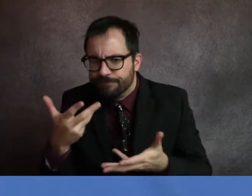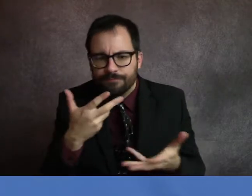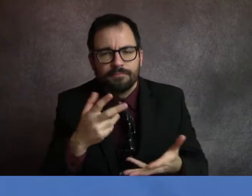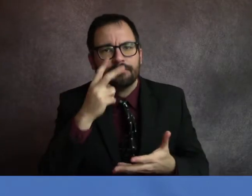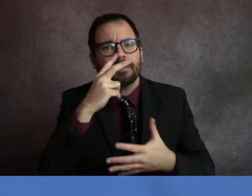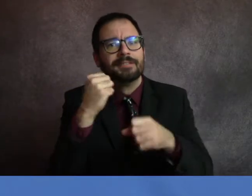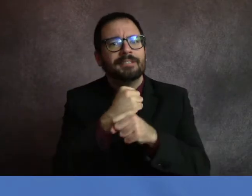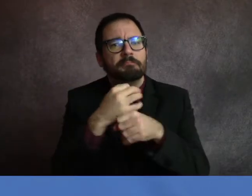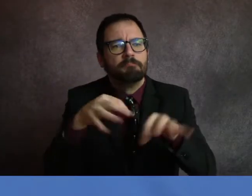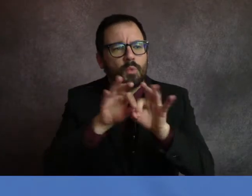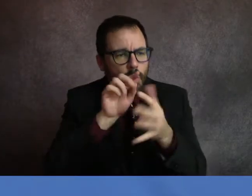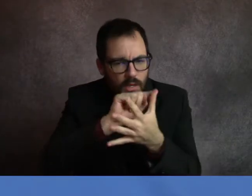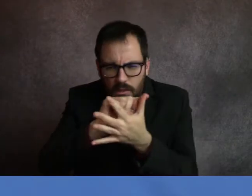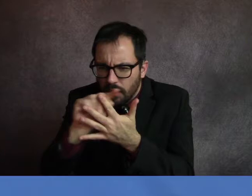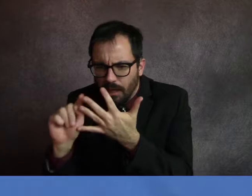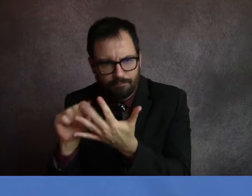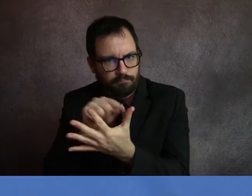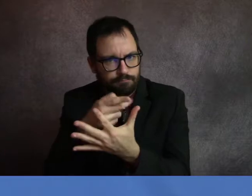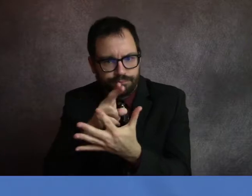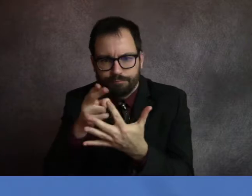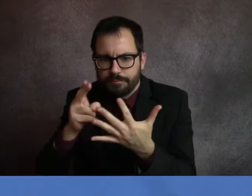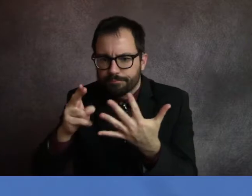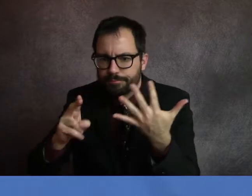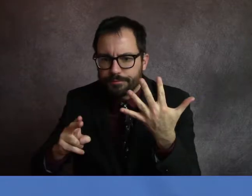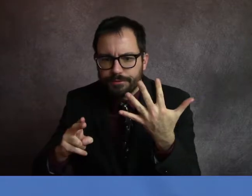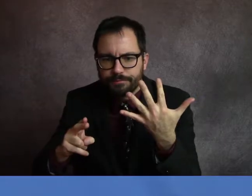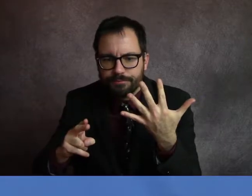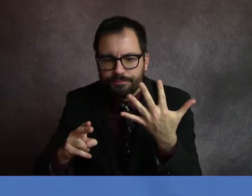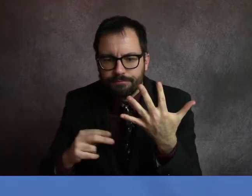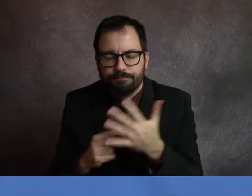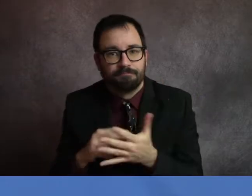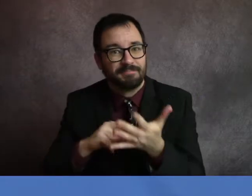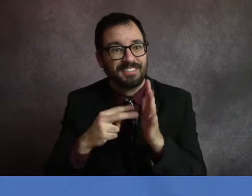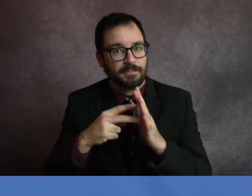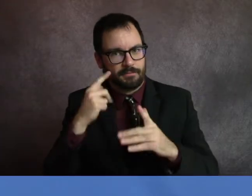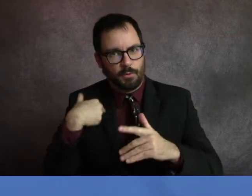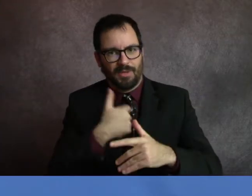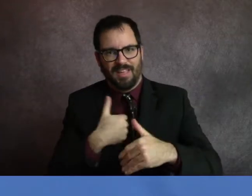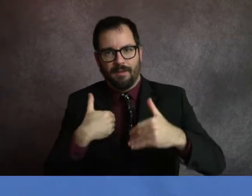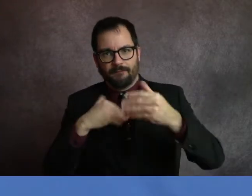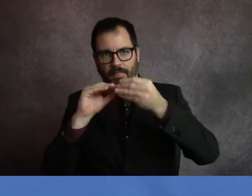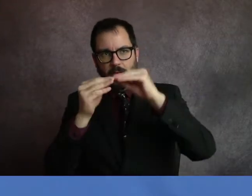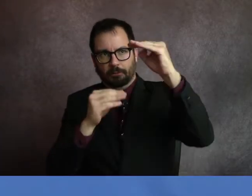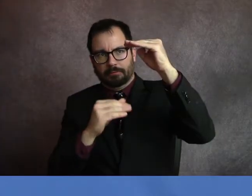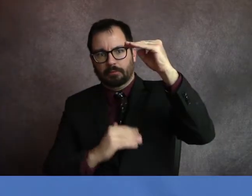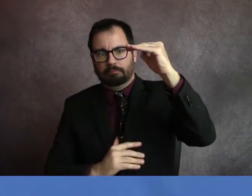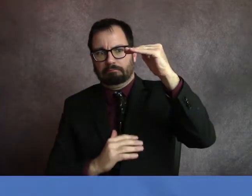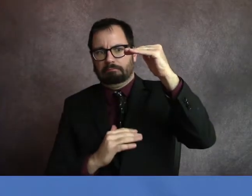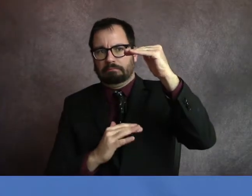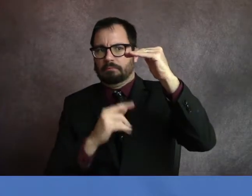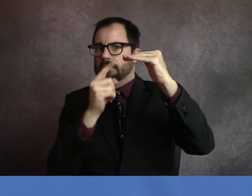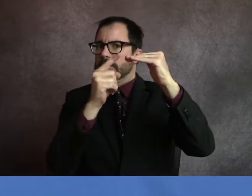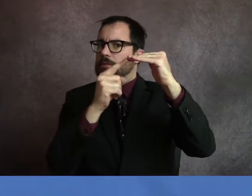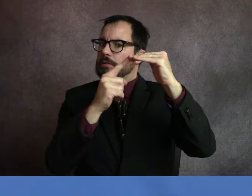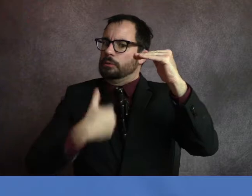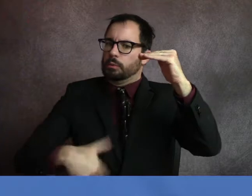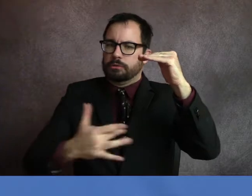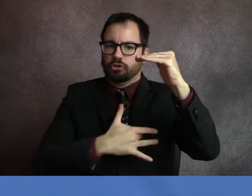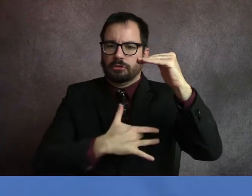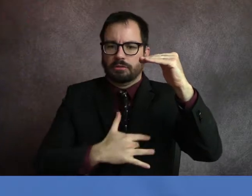track, the data is moving closer to our threshold for concern. Those include daily emergency room visits for